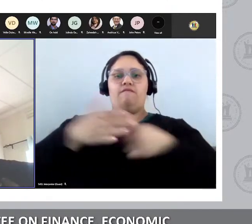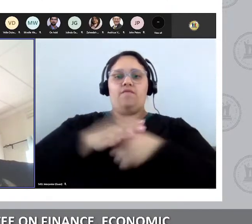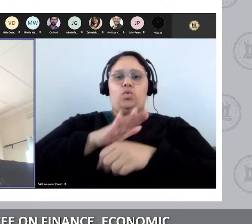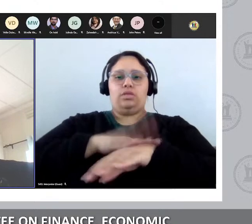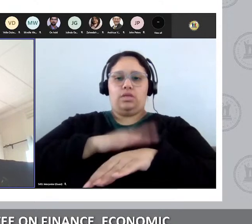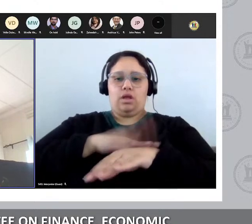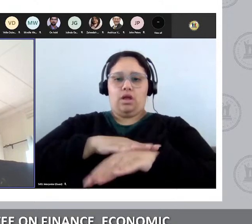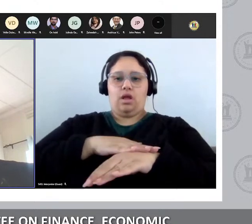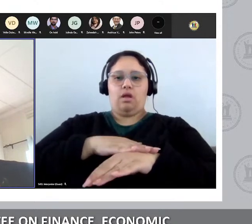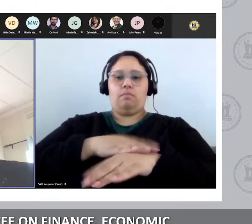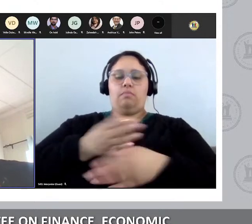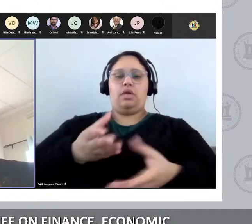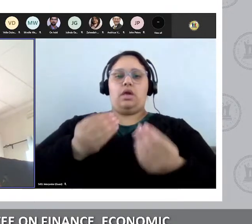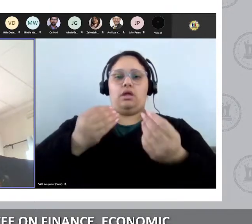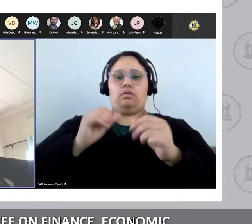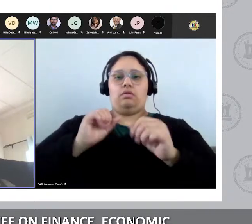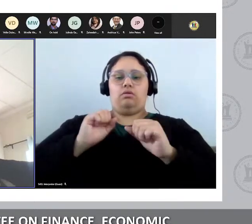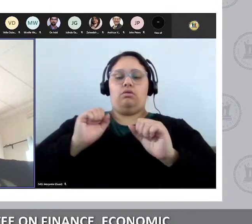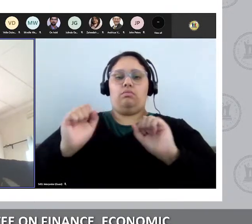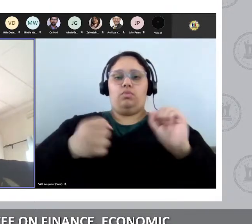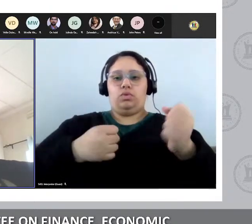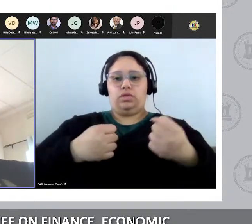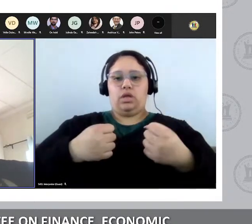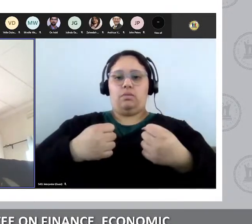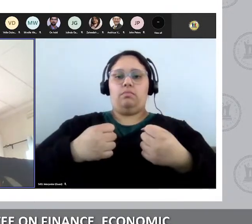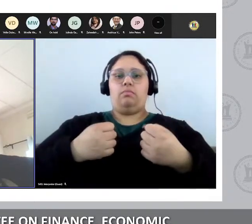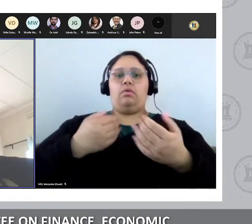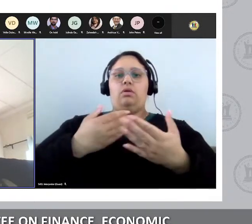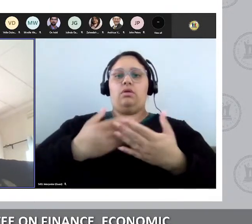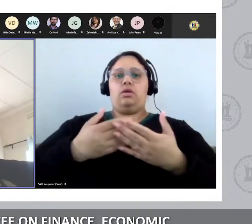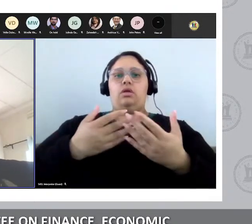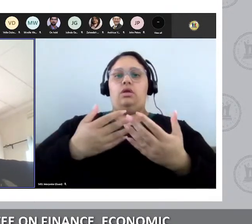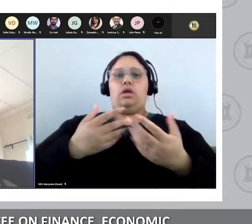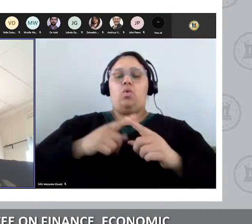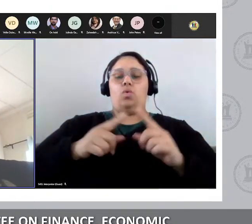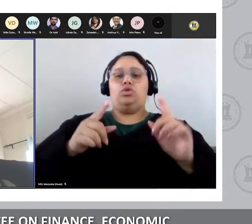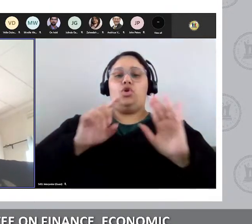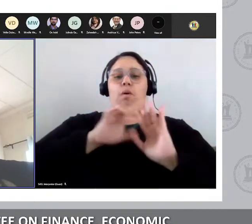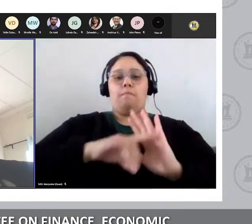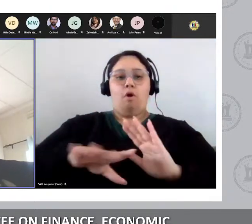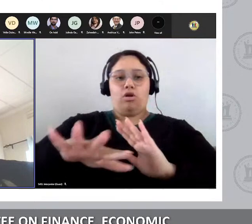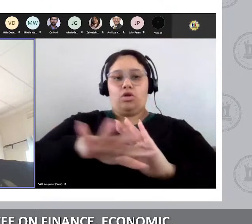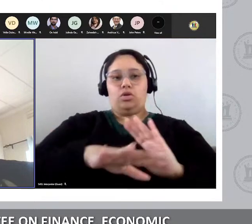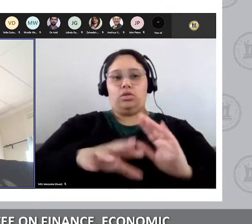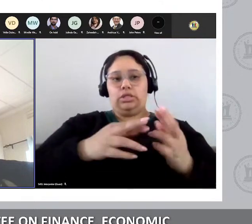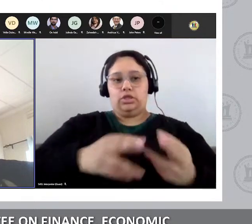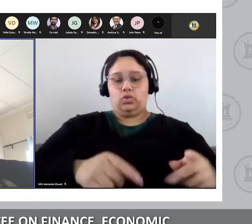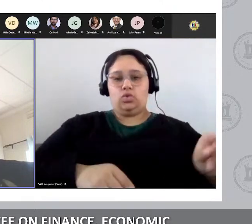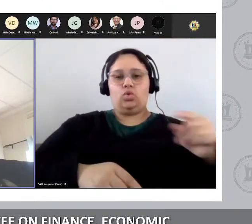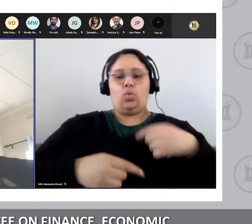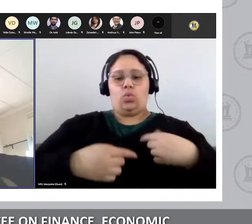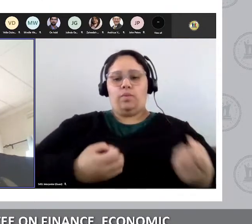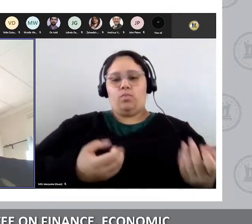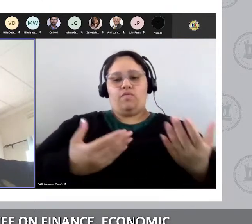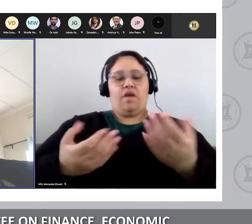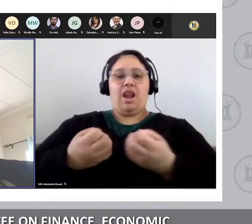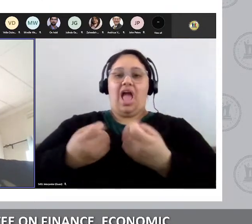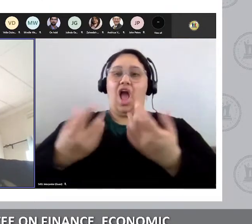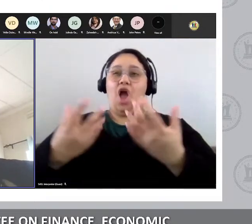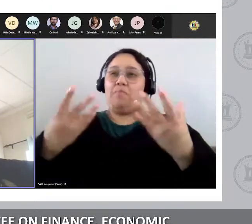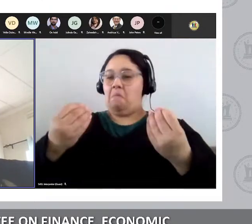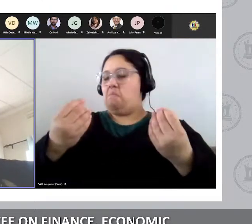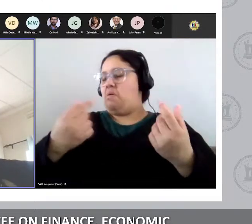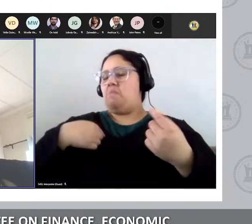full-time employment. With respect to source markets, we can provide the numbers for you, but Mitchell's